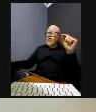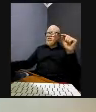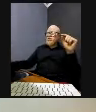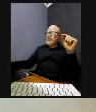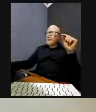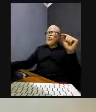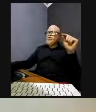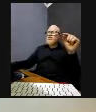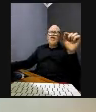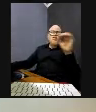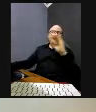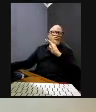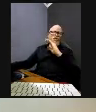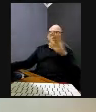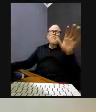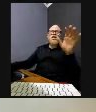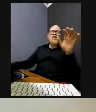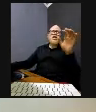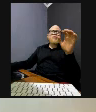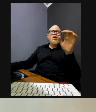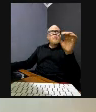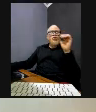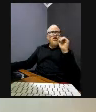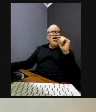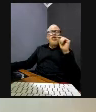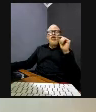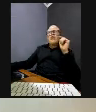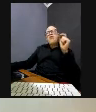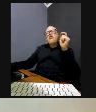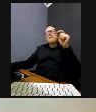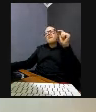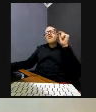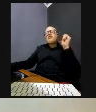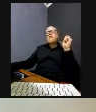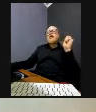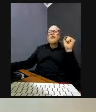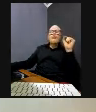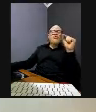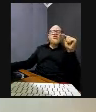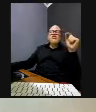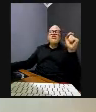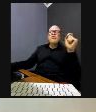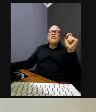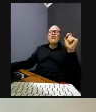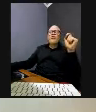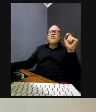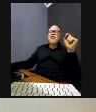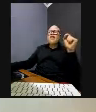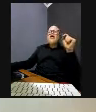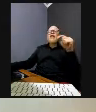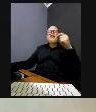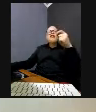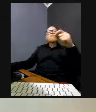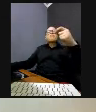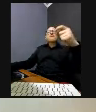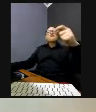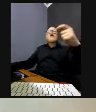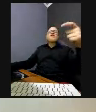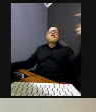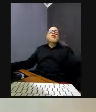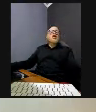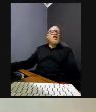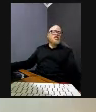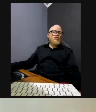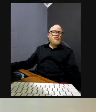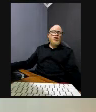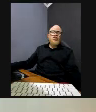you look at a piece of content, it is very amazing, but then the person with a disability who's creating this piece of content is still